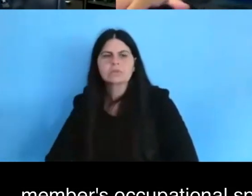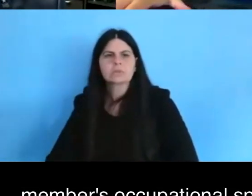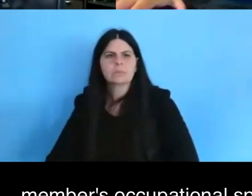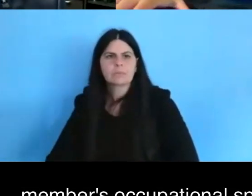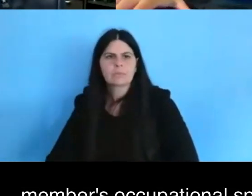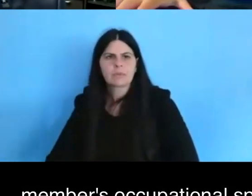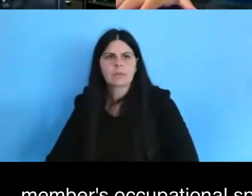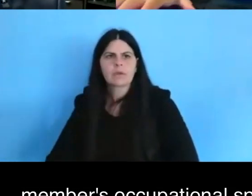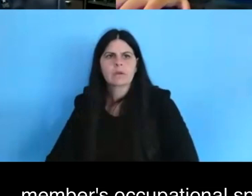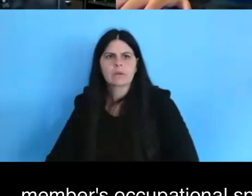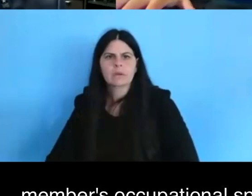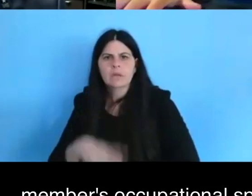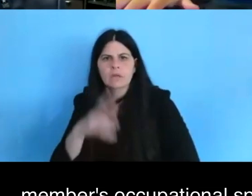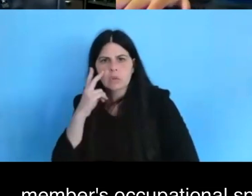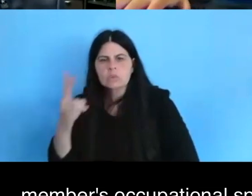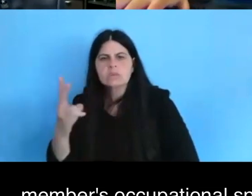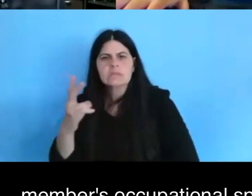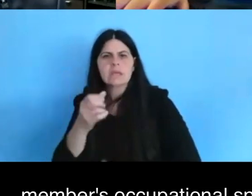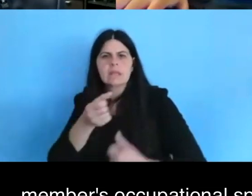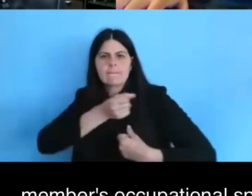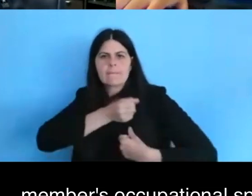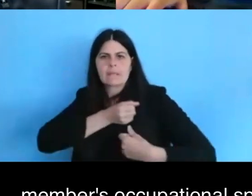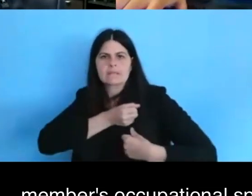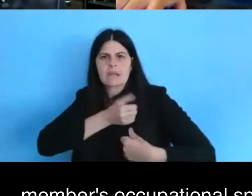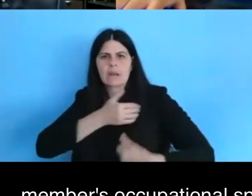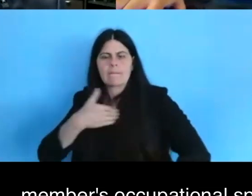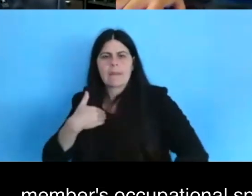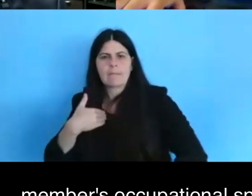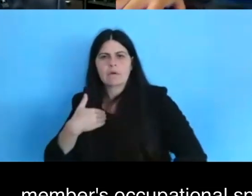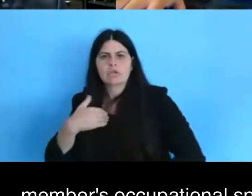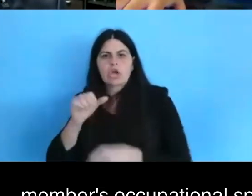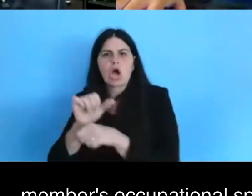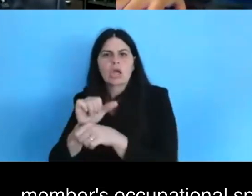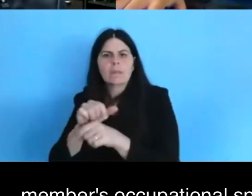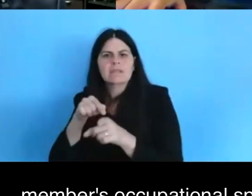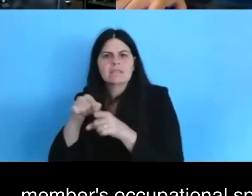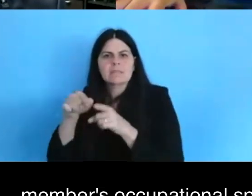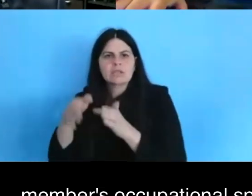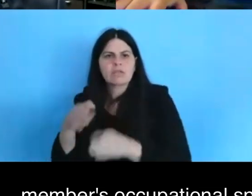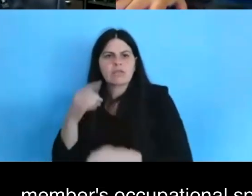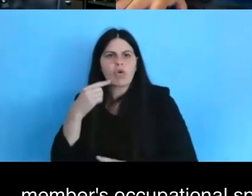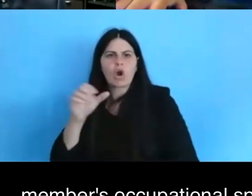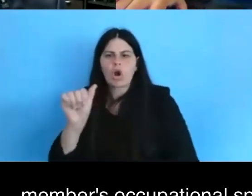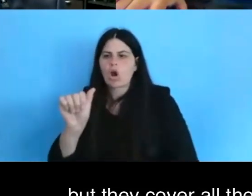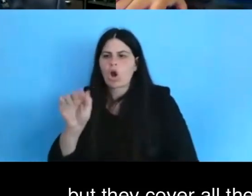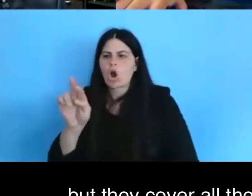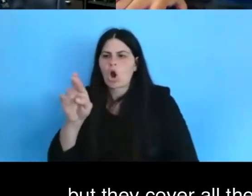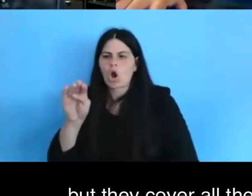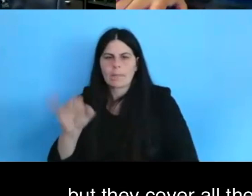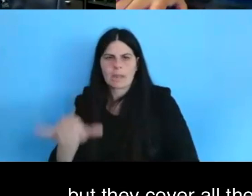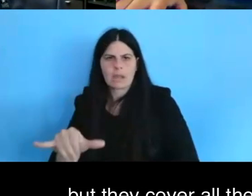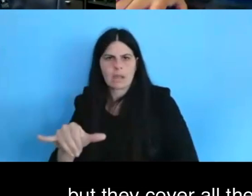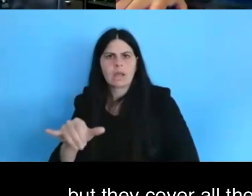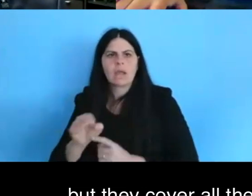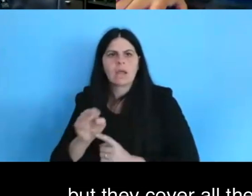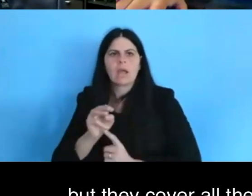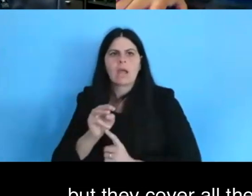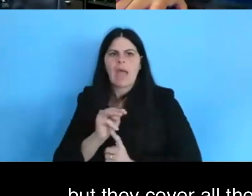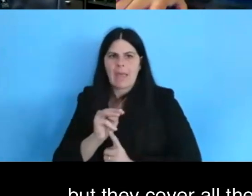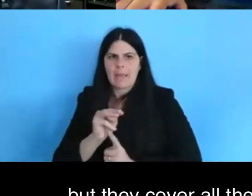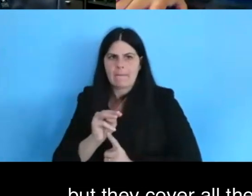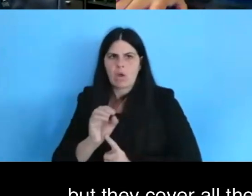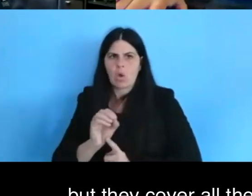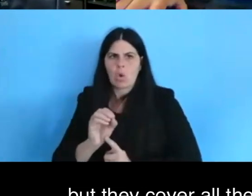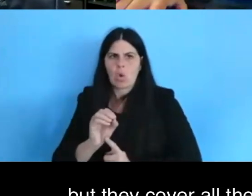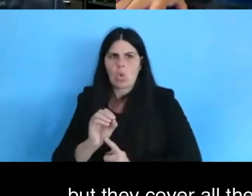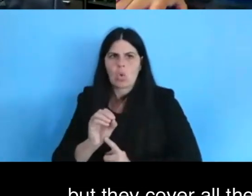member's occupational specialty was. I would say for the Army, it's MOS, military occupational specialty, but they cover all the branches. And